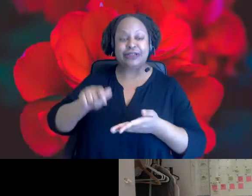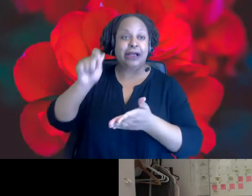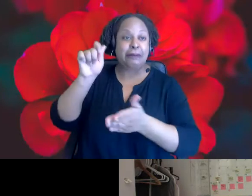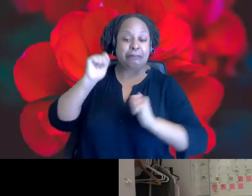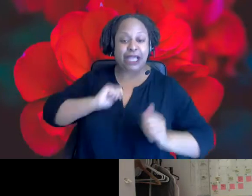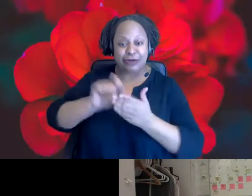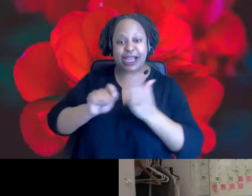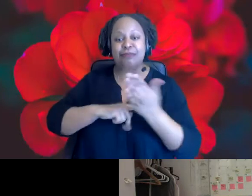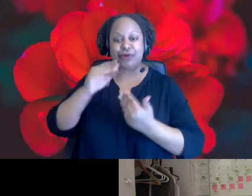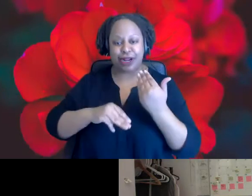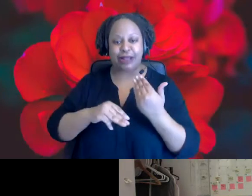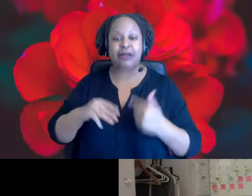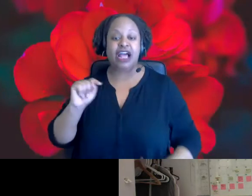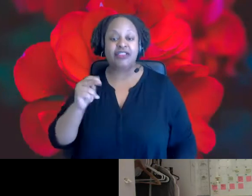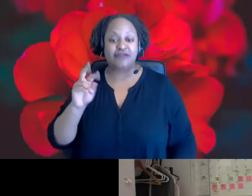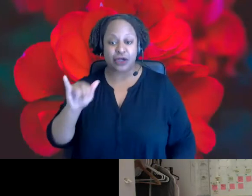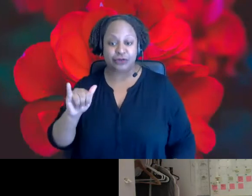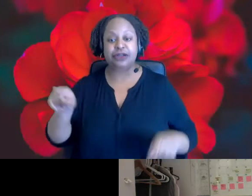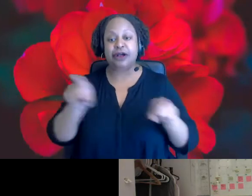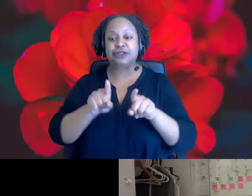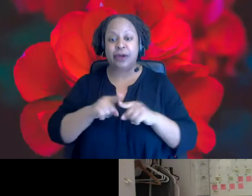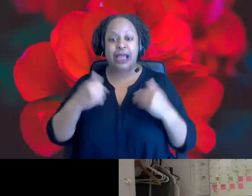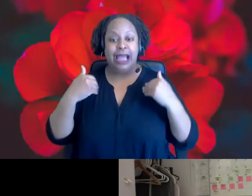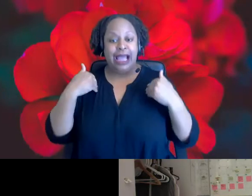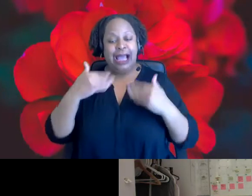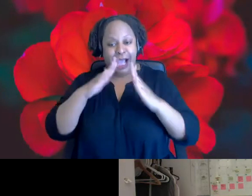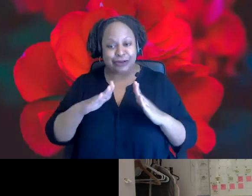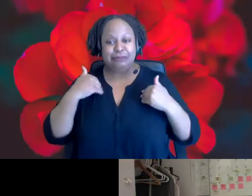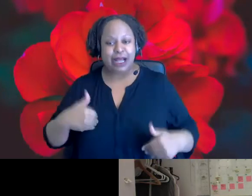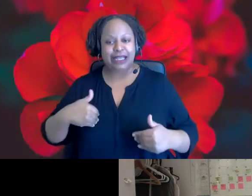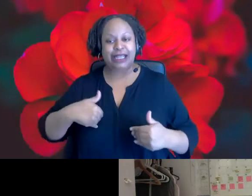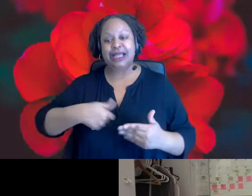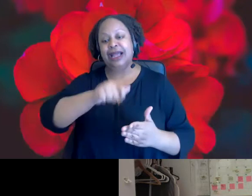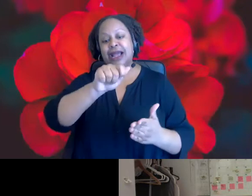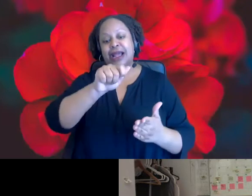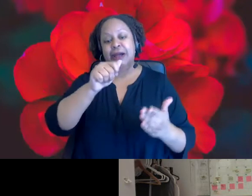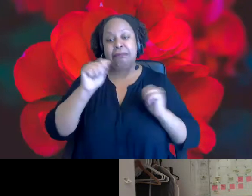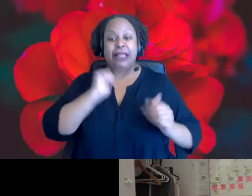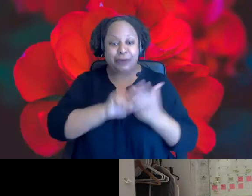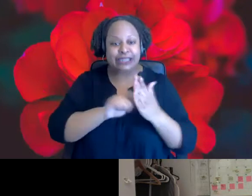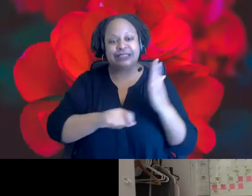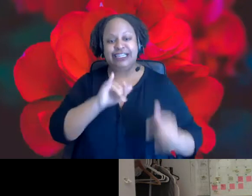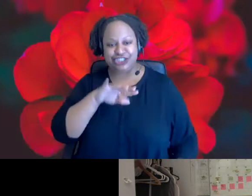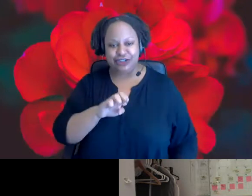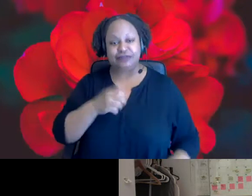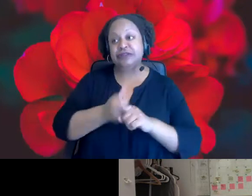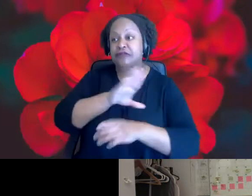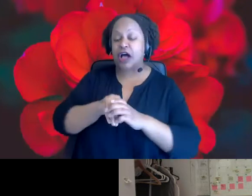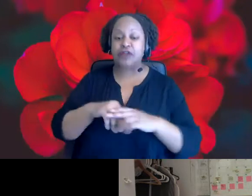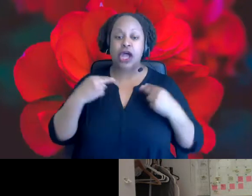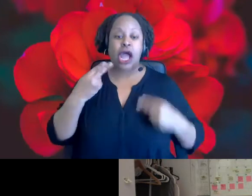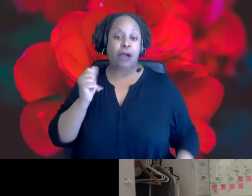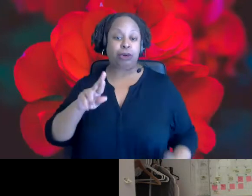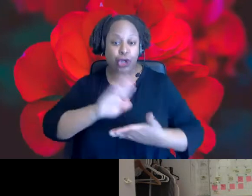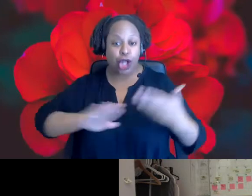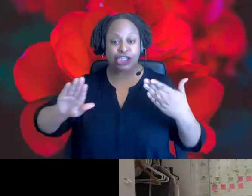Foundry, as well as House and Bodies Playwright Initiative. He sits on the Humber College Advisory Committee and Committee for